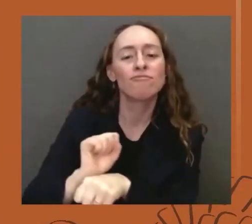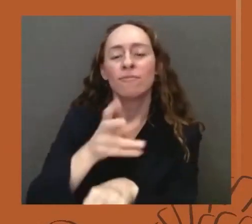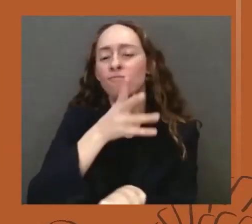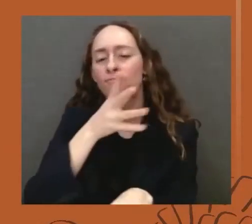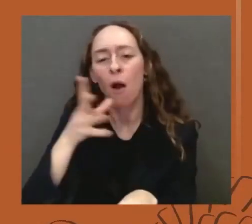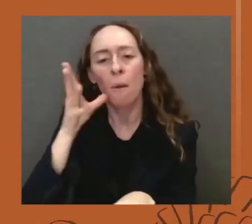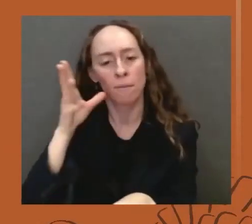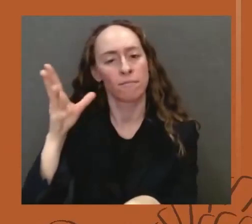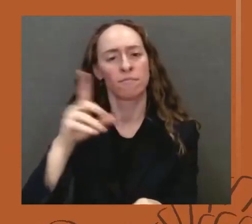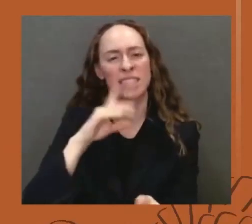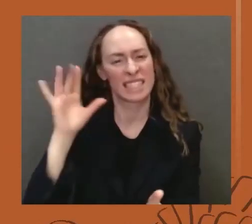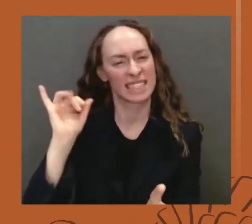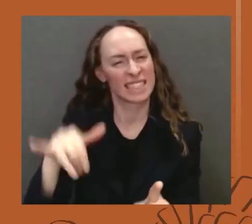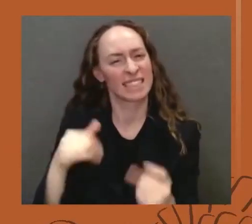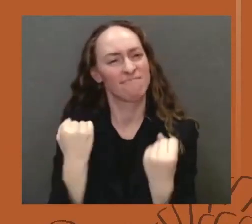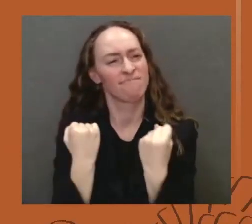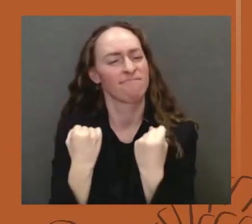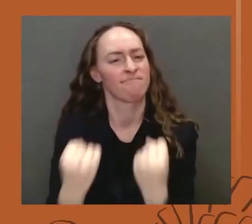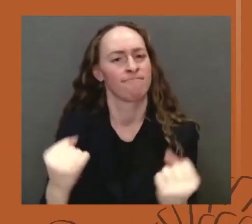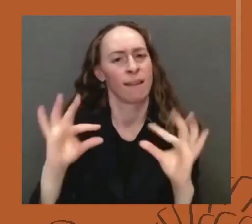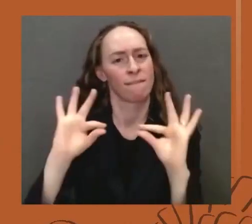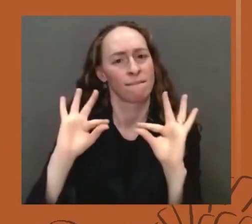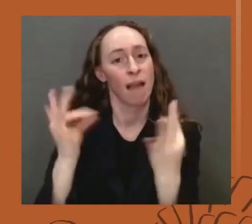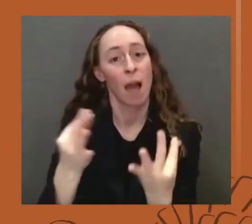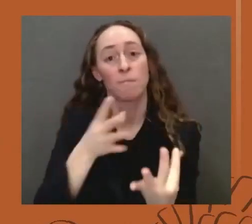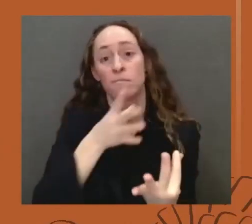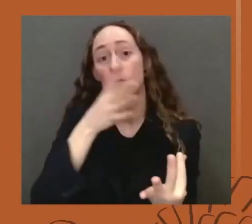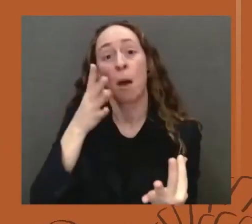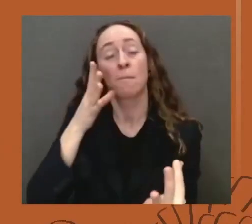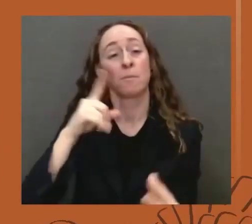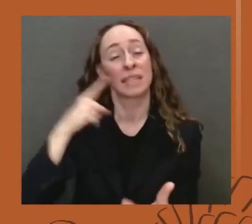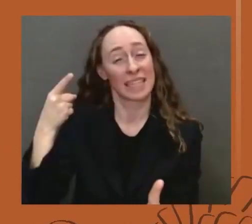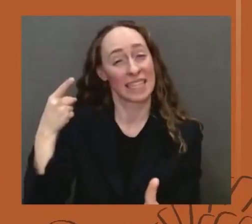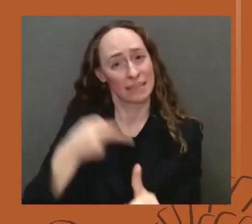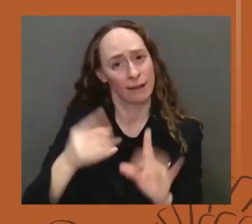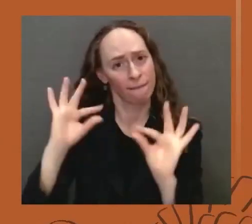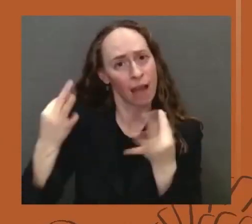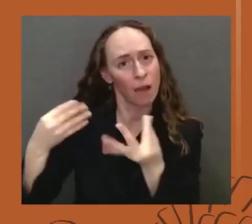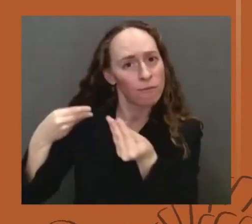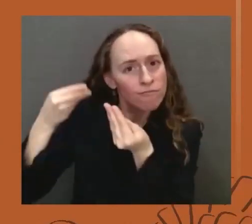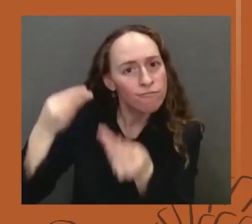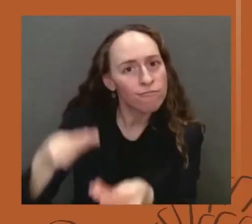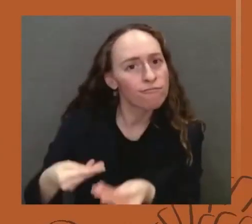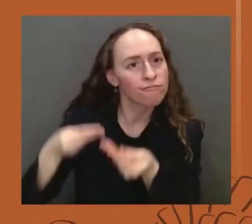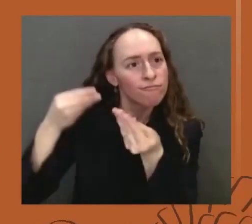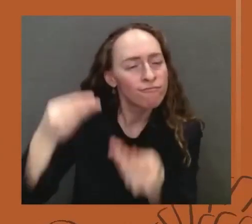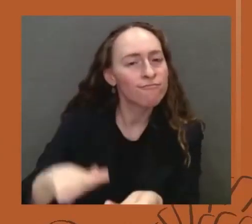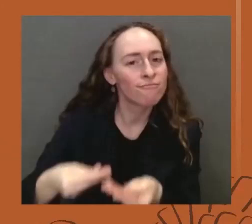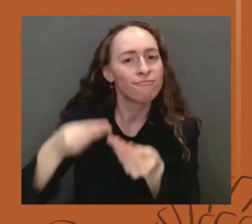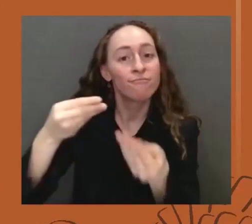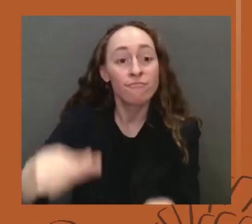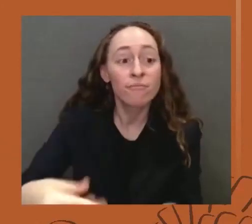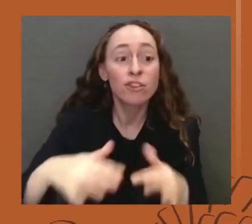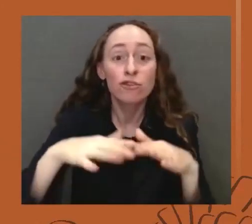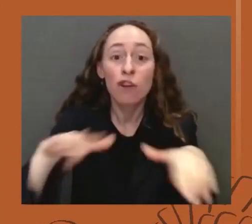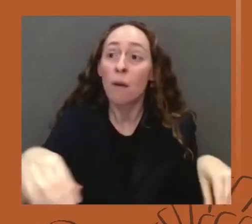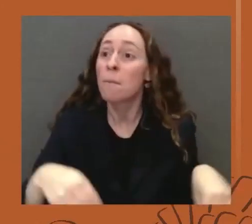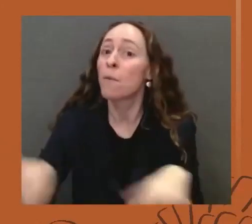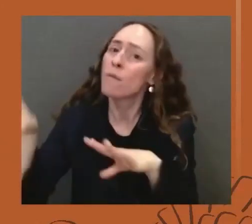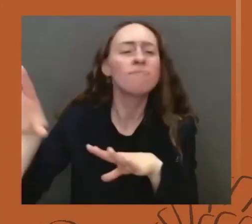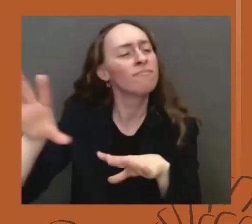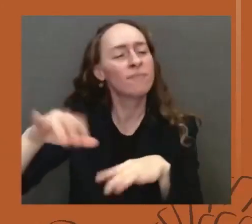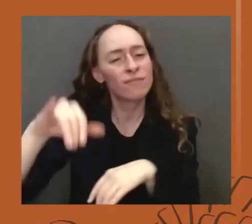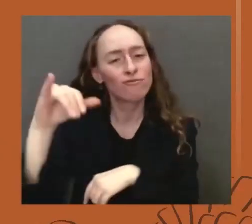farm. Look, it matters. And thanks to all the families across America who feed and fuel